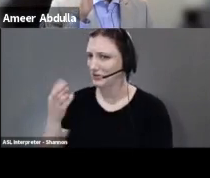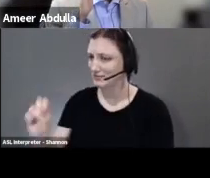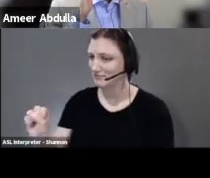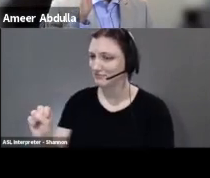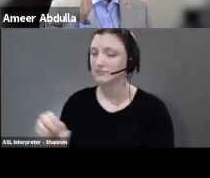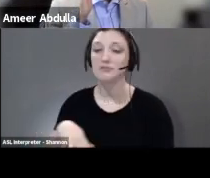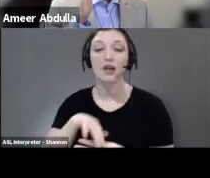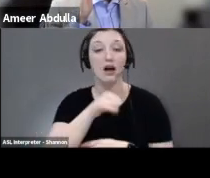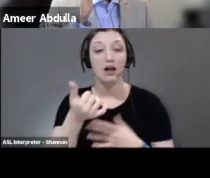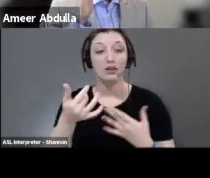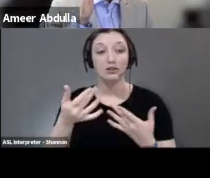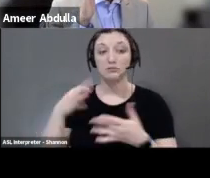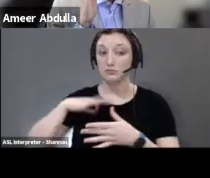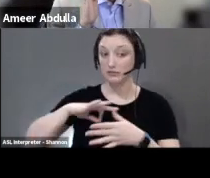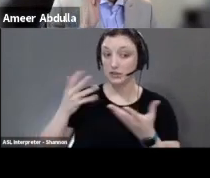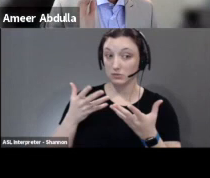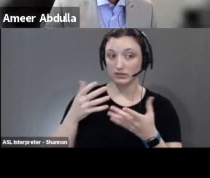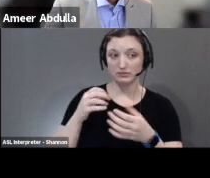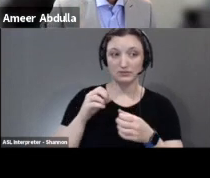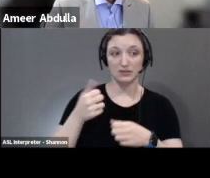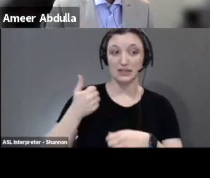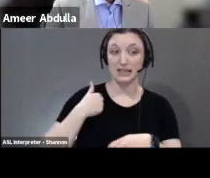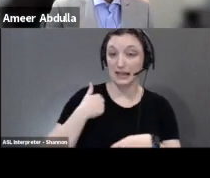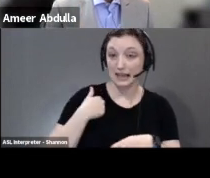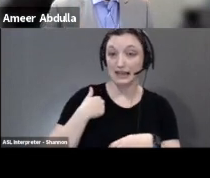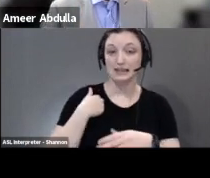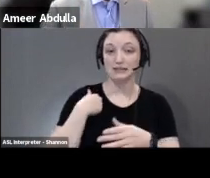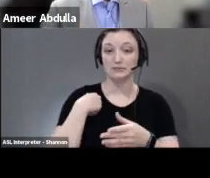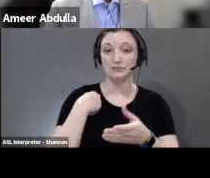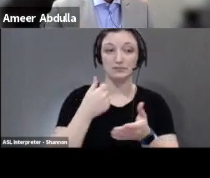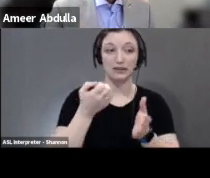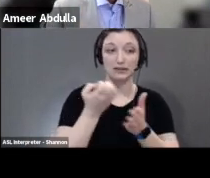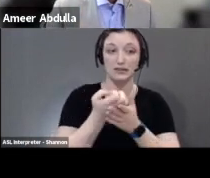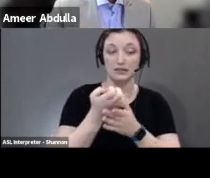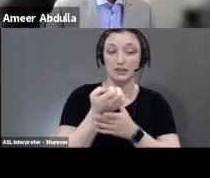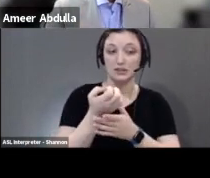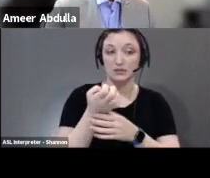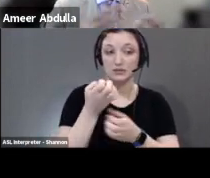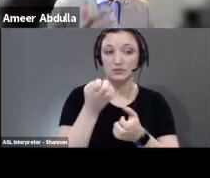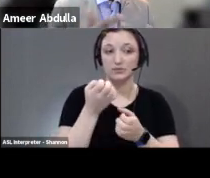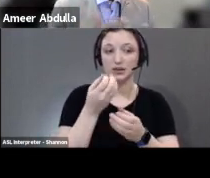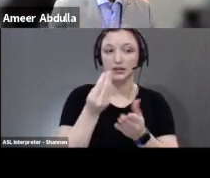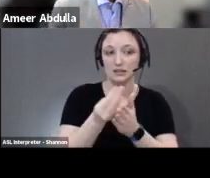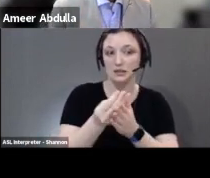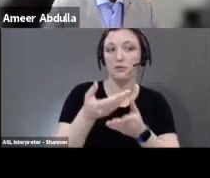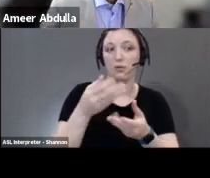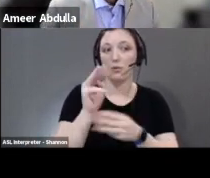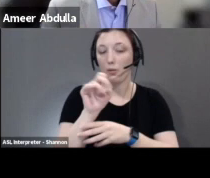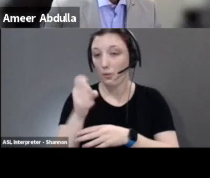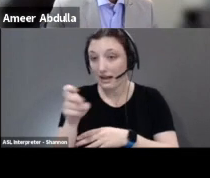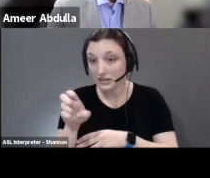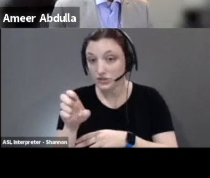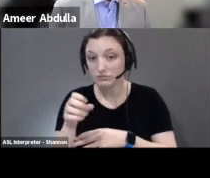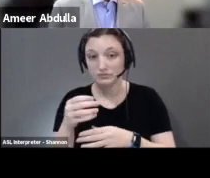are the Canada Emergency Wage Subsidy Program, or CEWS program. Also required to have a T4 benefit or a